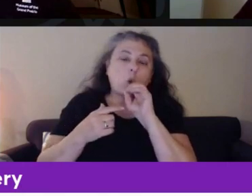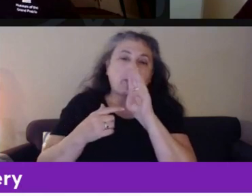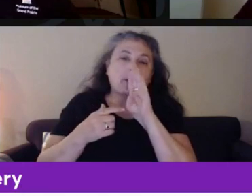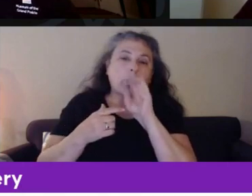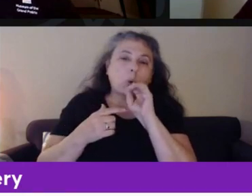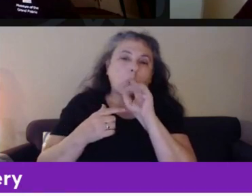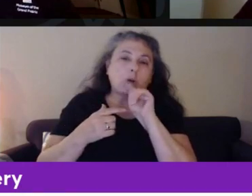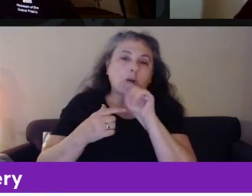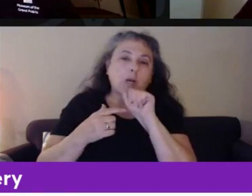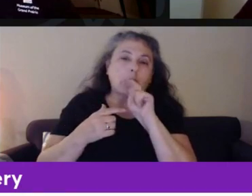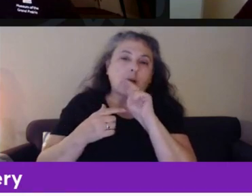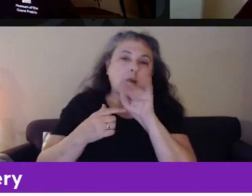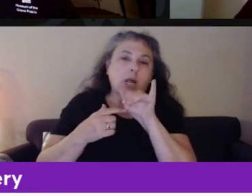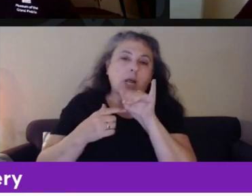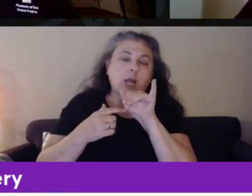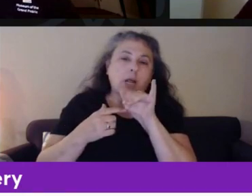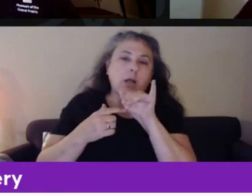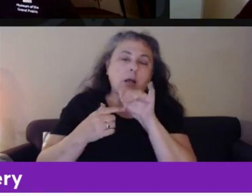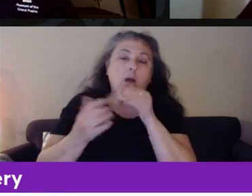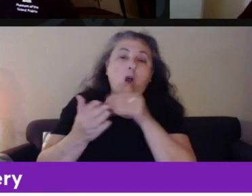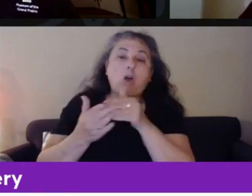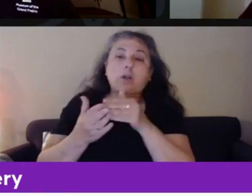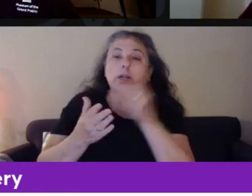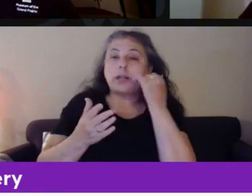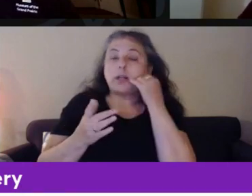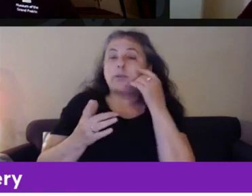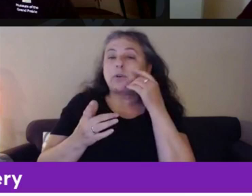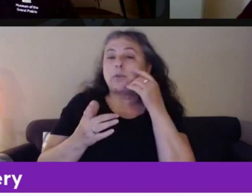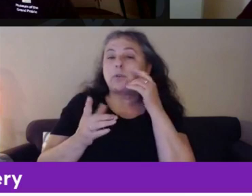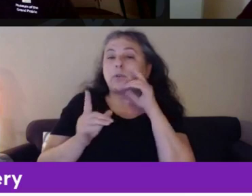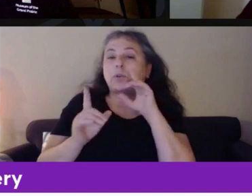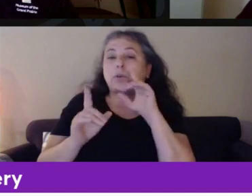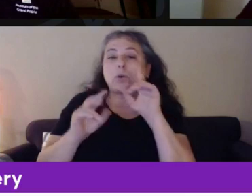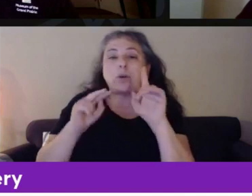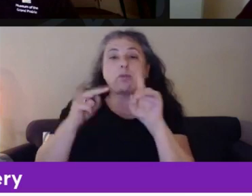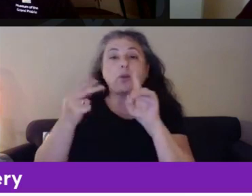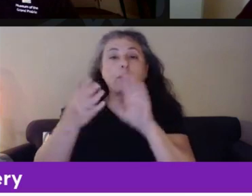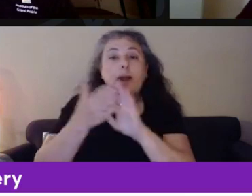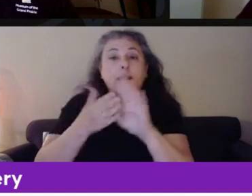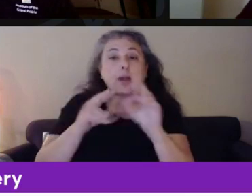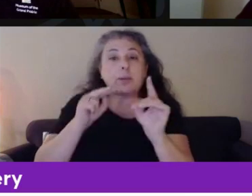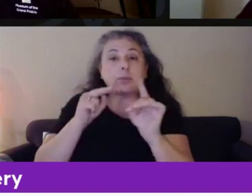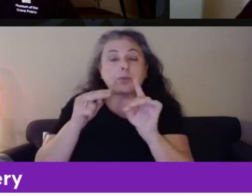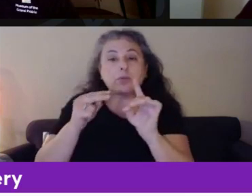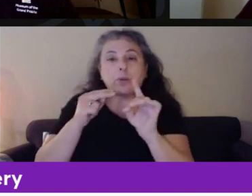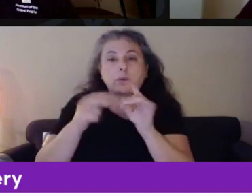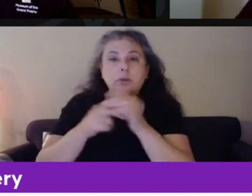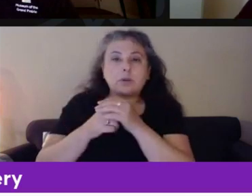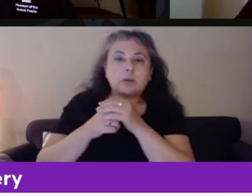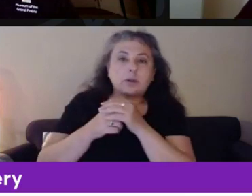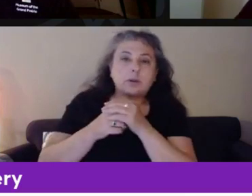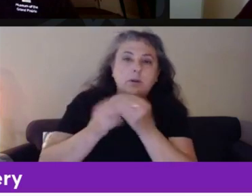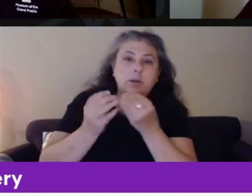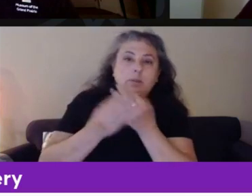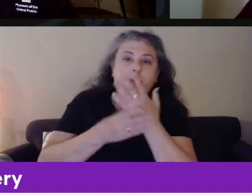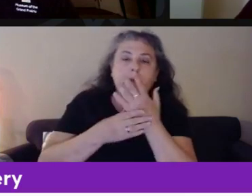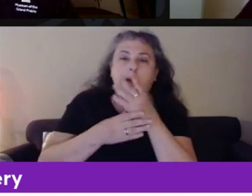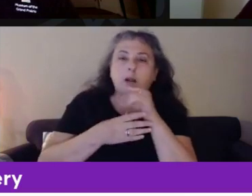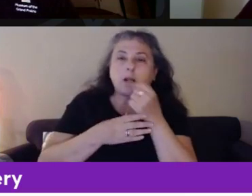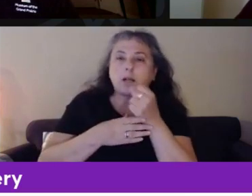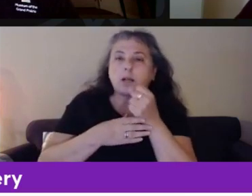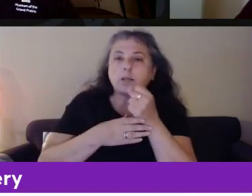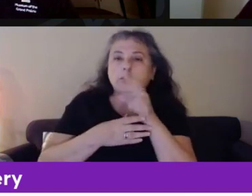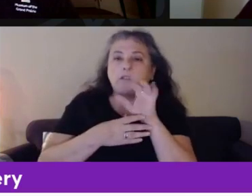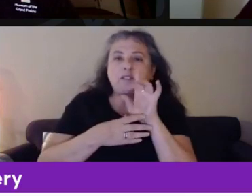lot of times, if you're coming from an academic perspective, plant guides, field guides are really